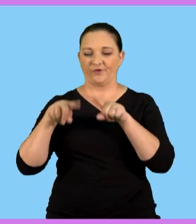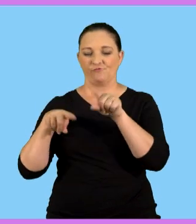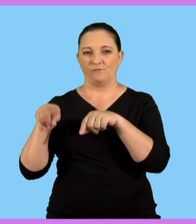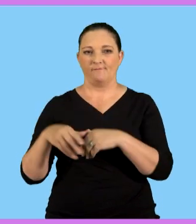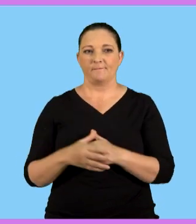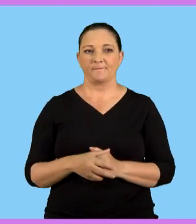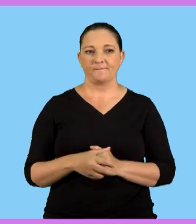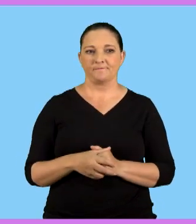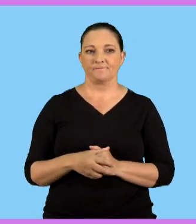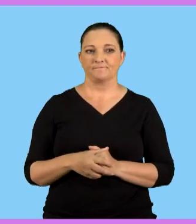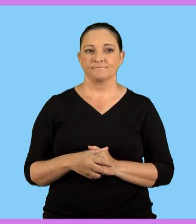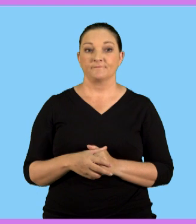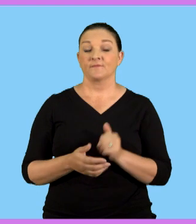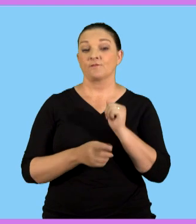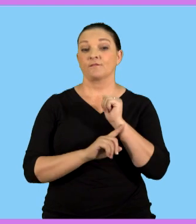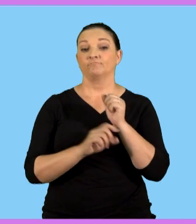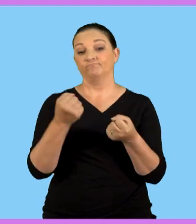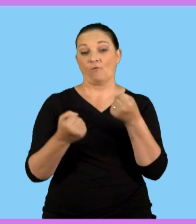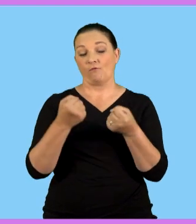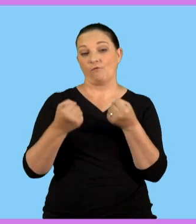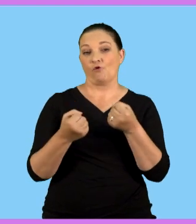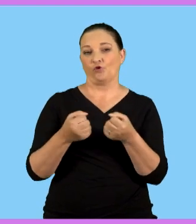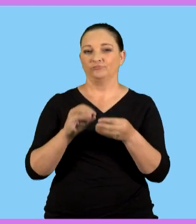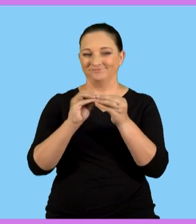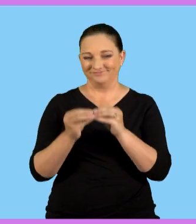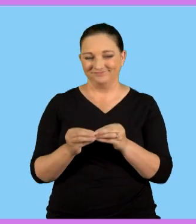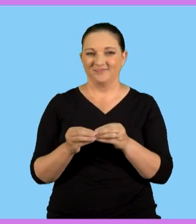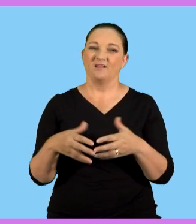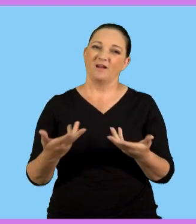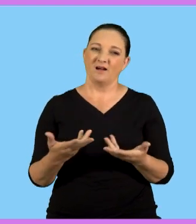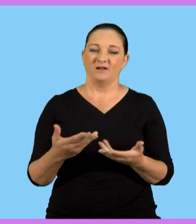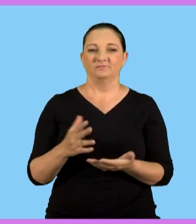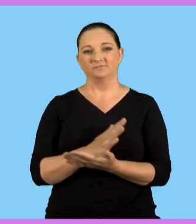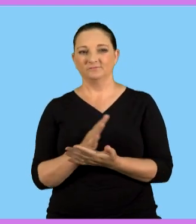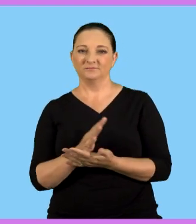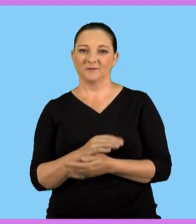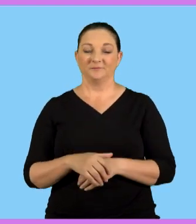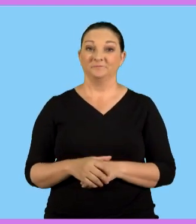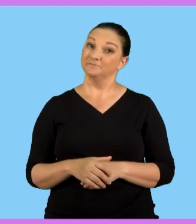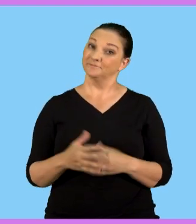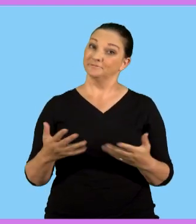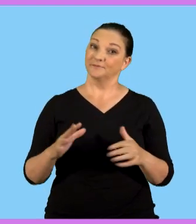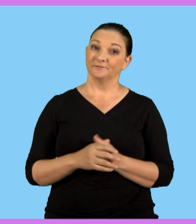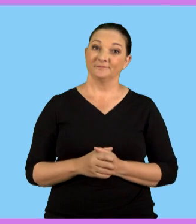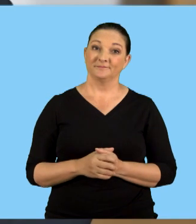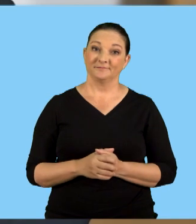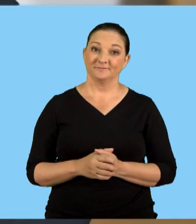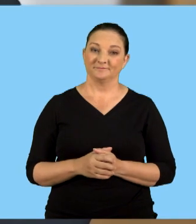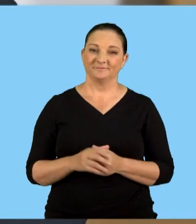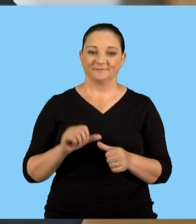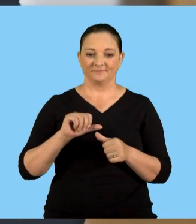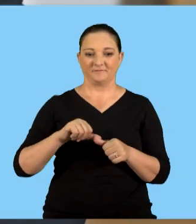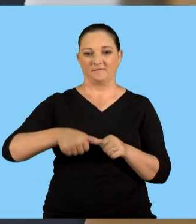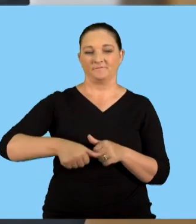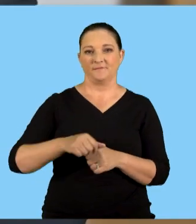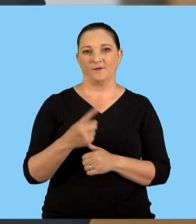variable. And lastly, car service, occasional. There we go. Let's